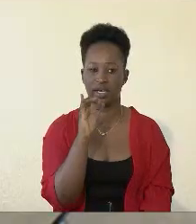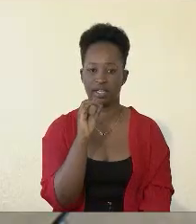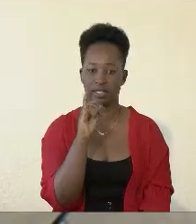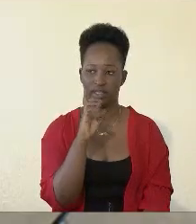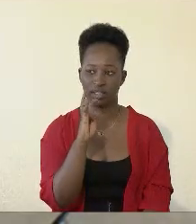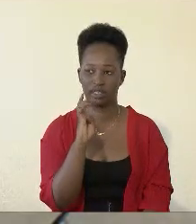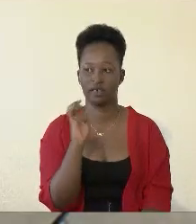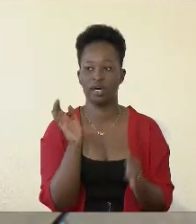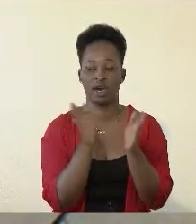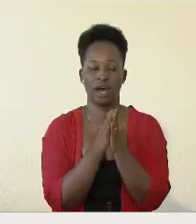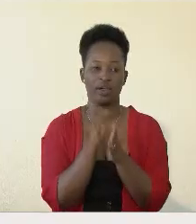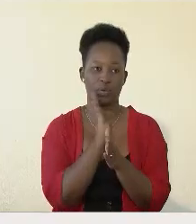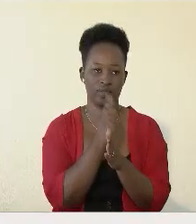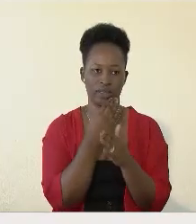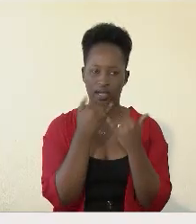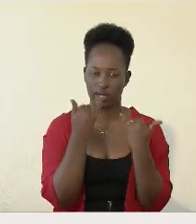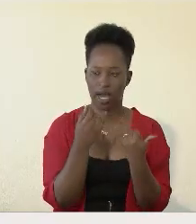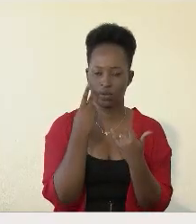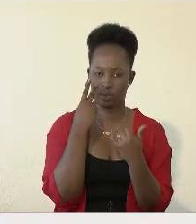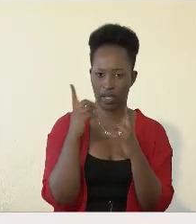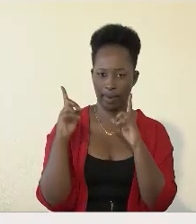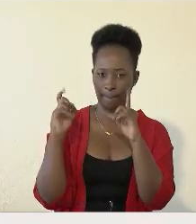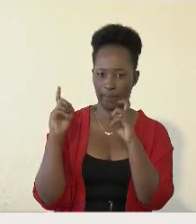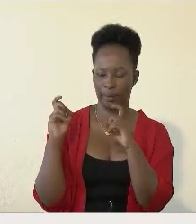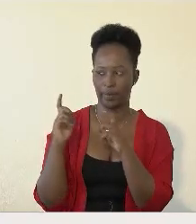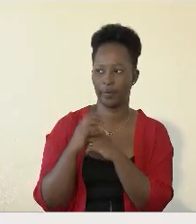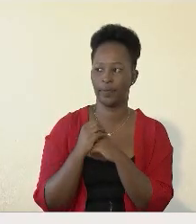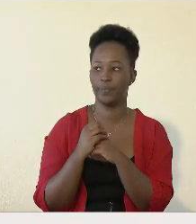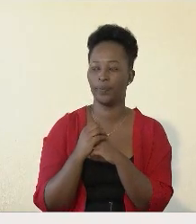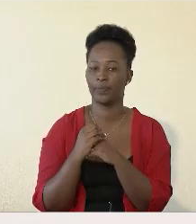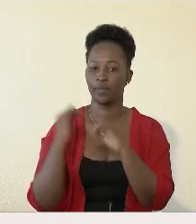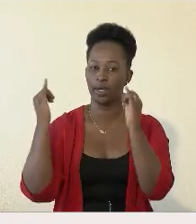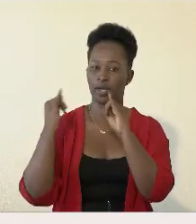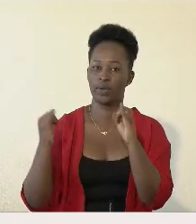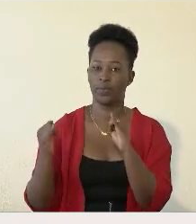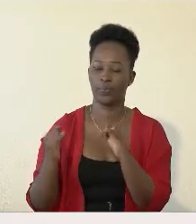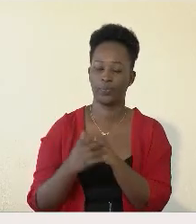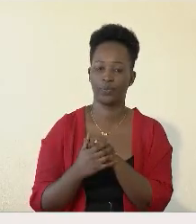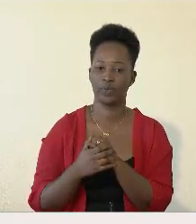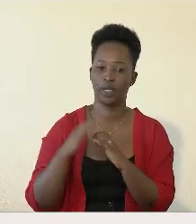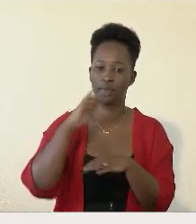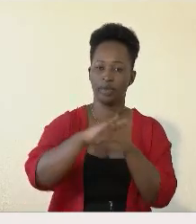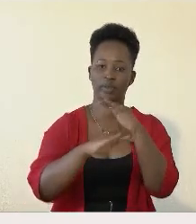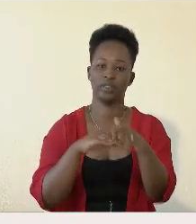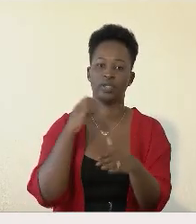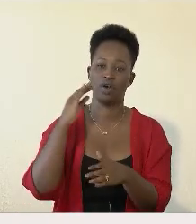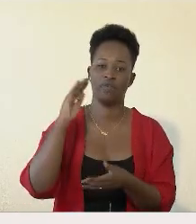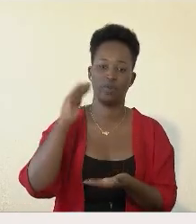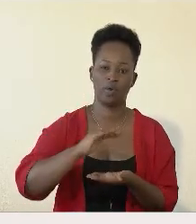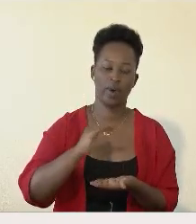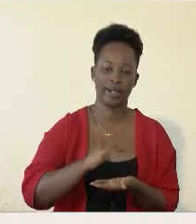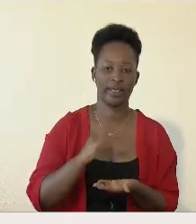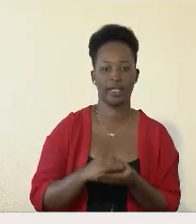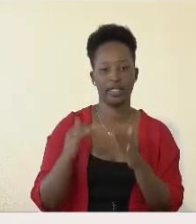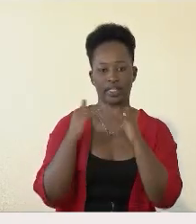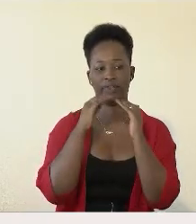Let's have a chart. We have a chart, the process of lowering of the level